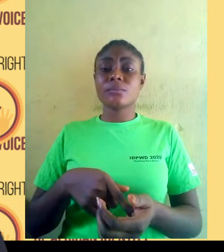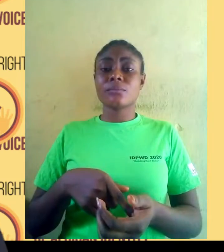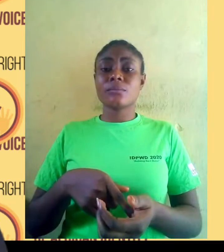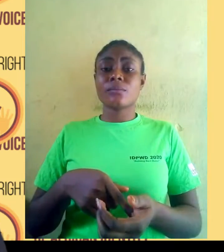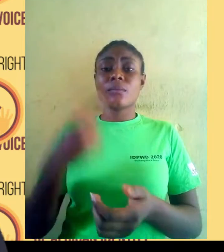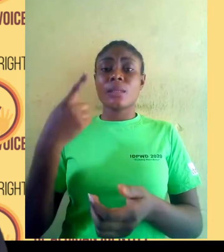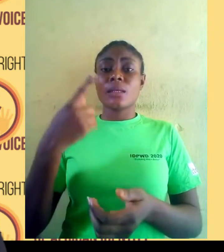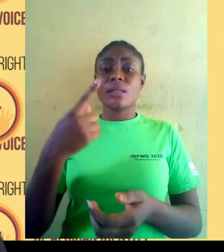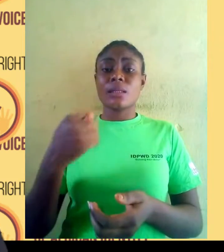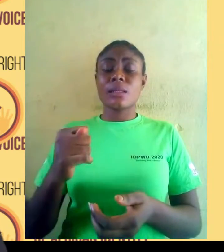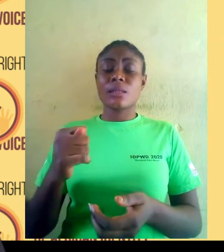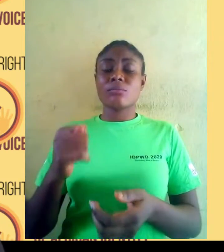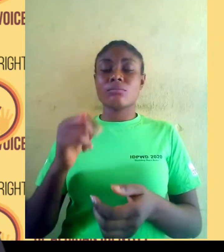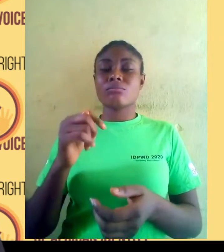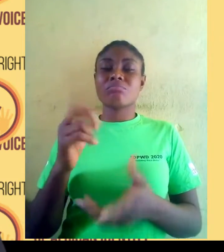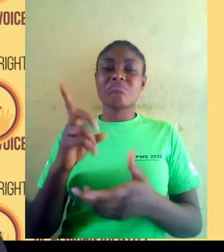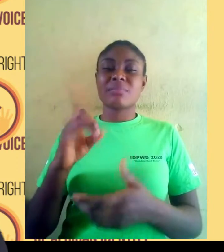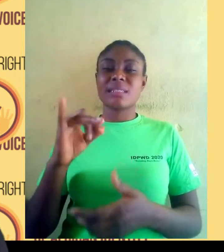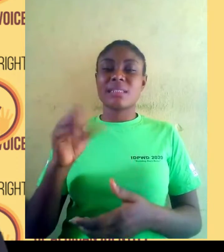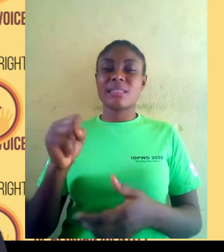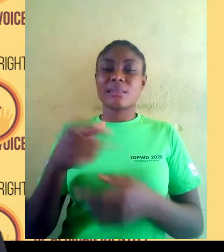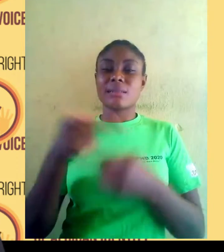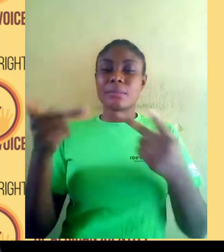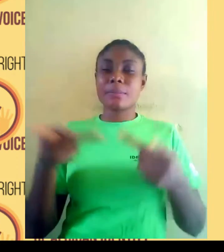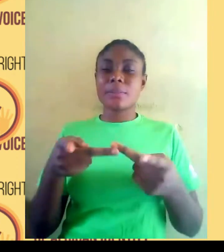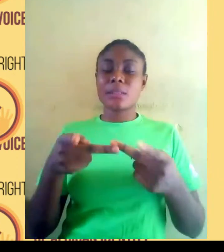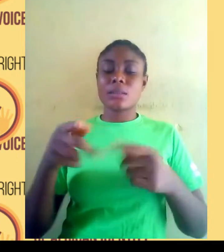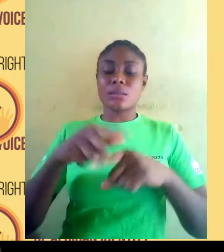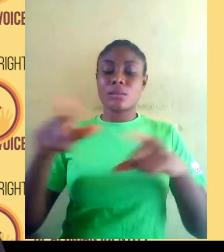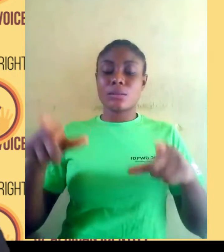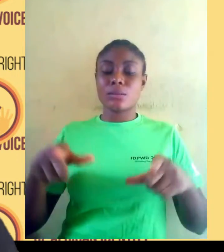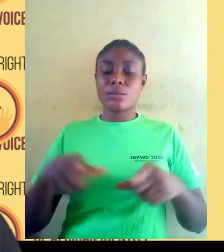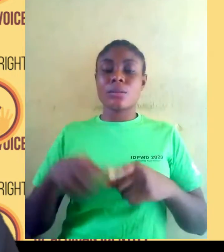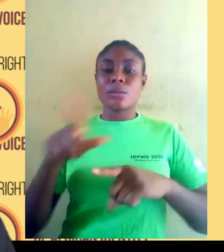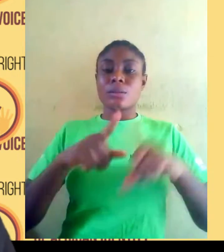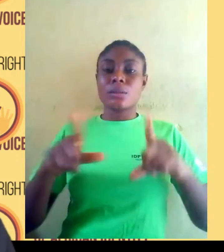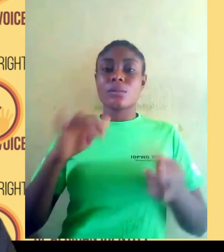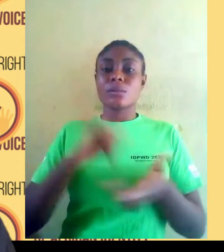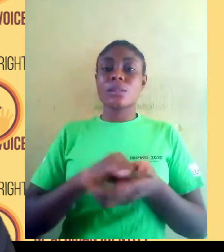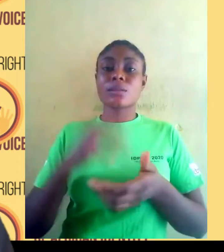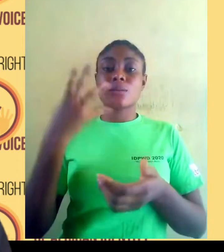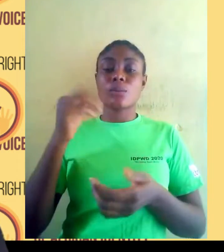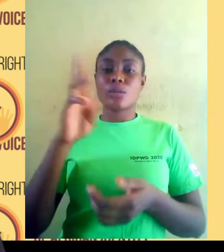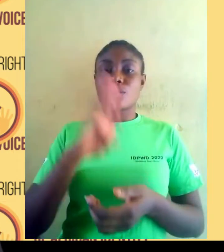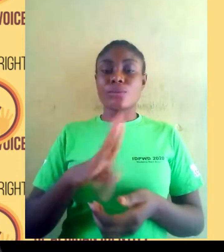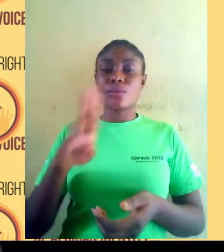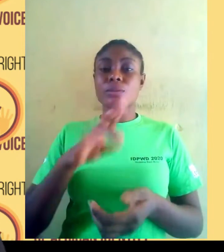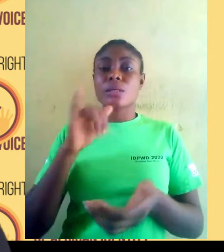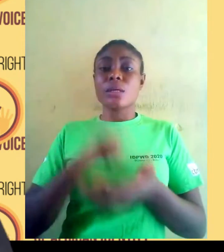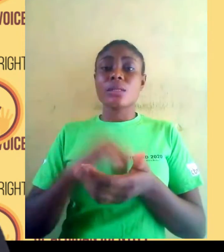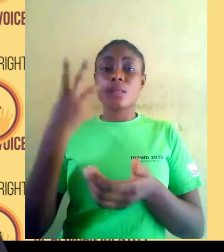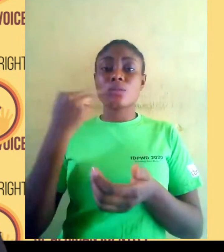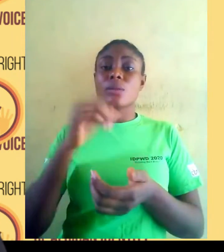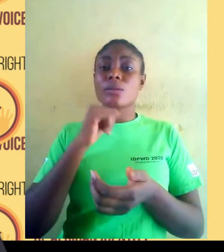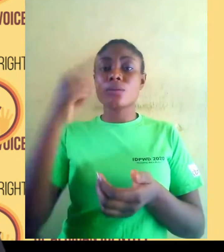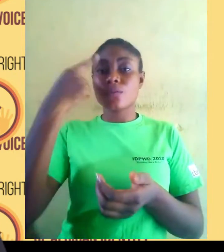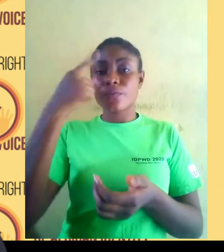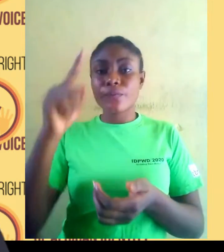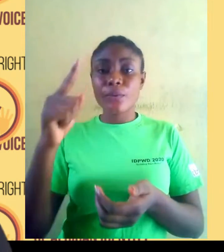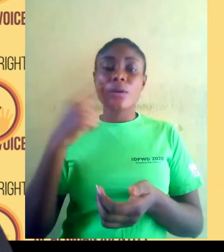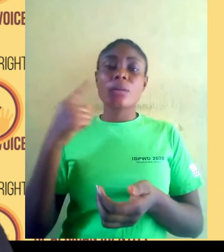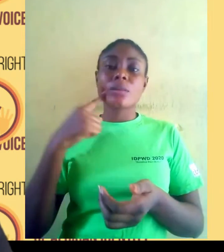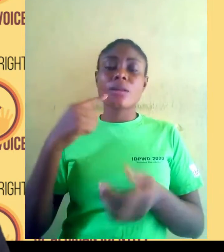displaced the indigenous sign languages that were in use, that were not for deaf education. Till